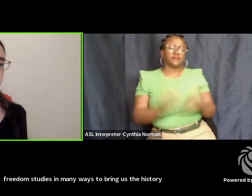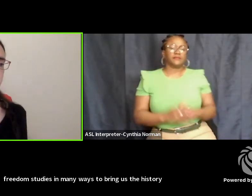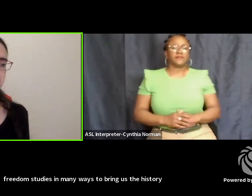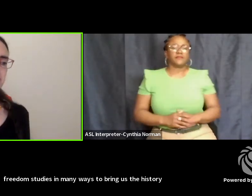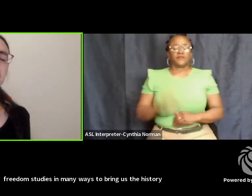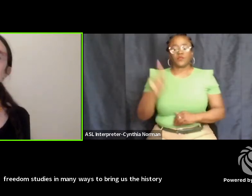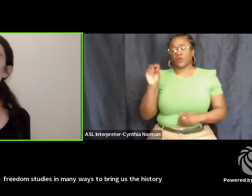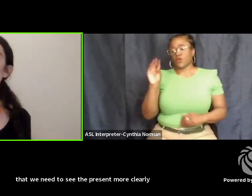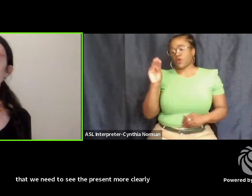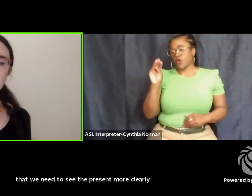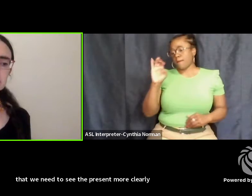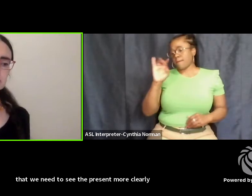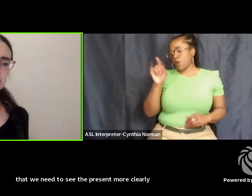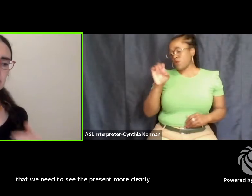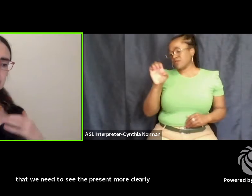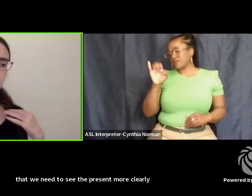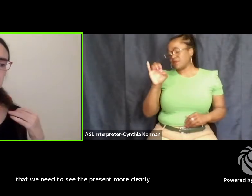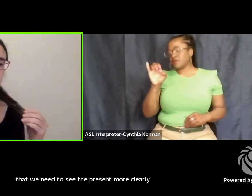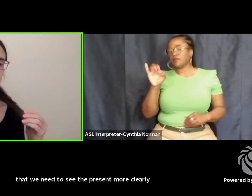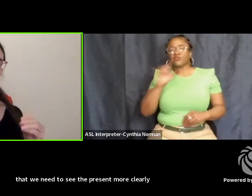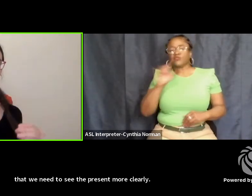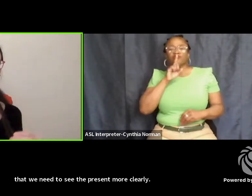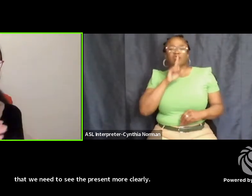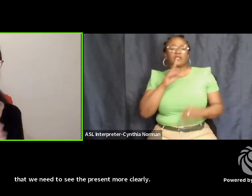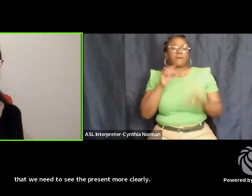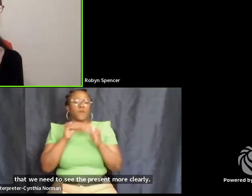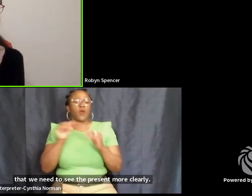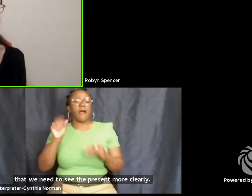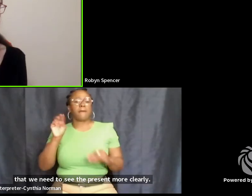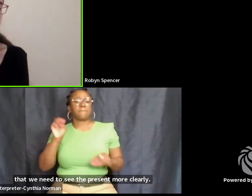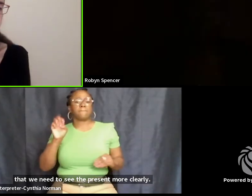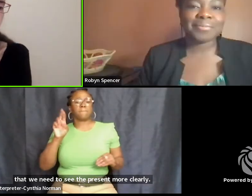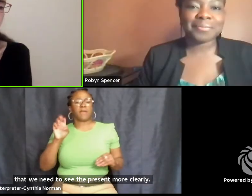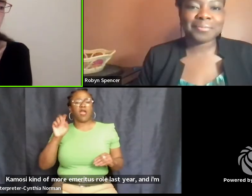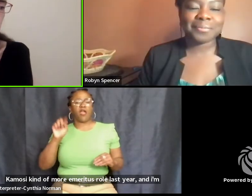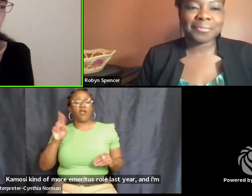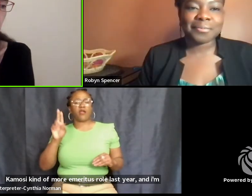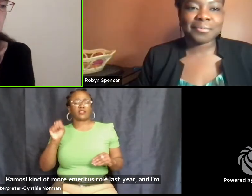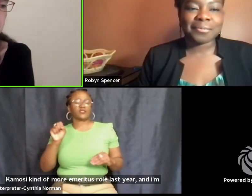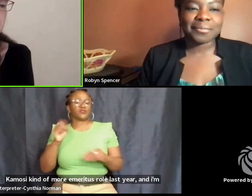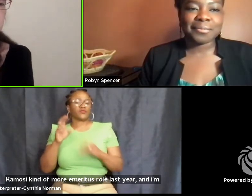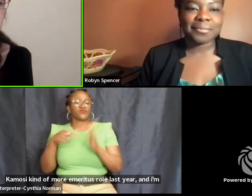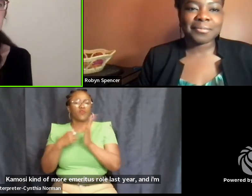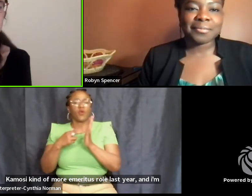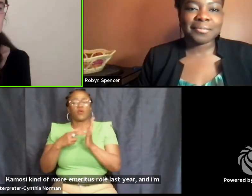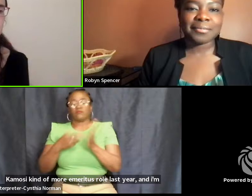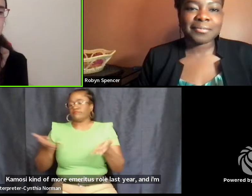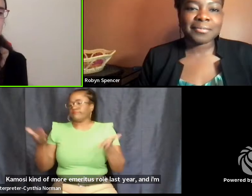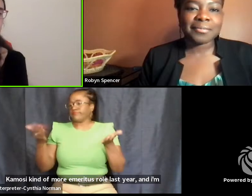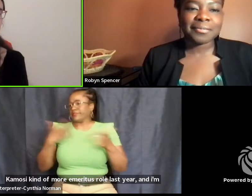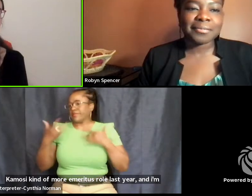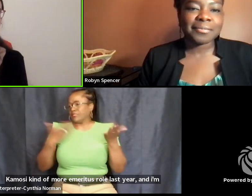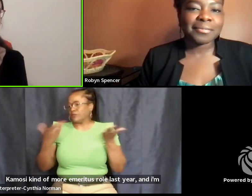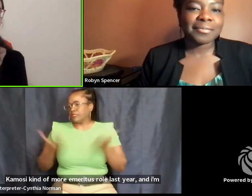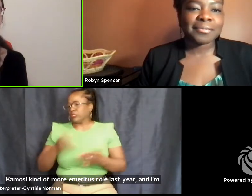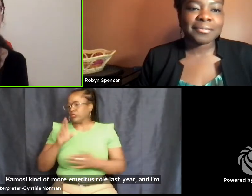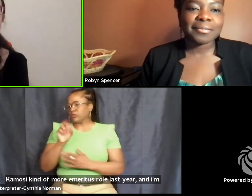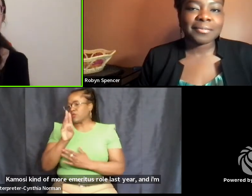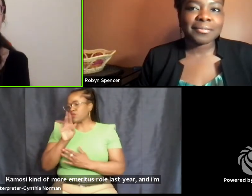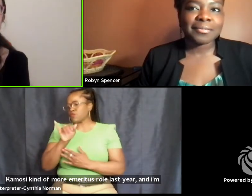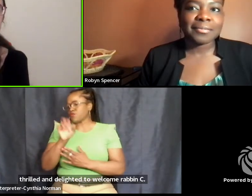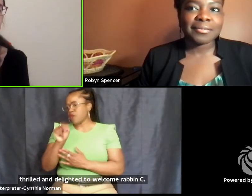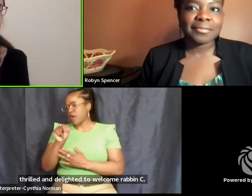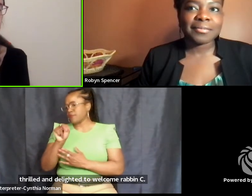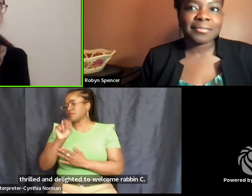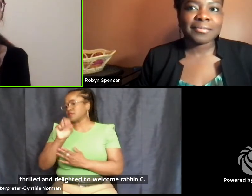Kamozi took on a more emeritus role last year, and I'm thrilled and delighted to welcome Robin C. Spencer, Associate Professor of